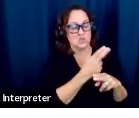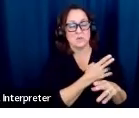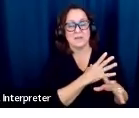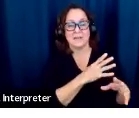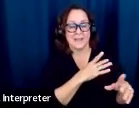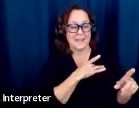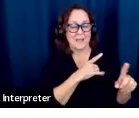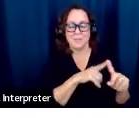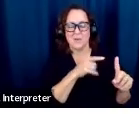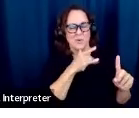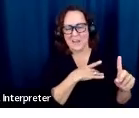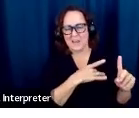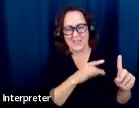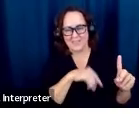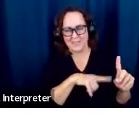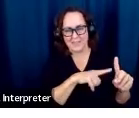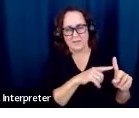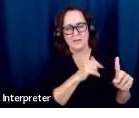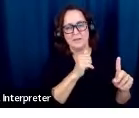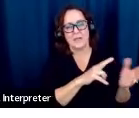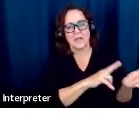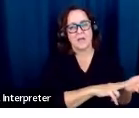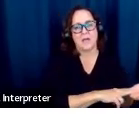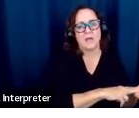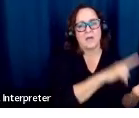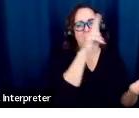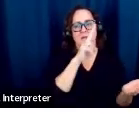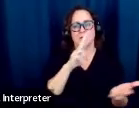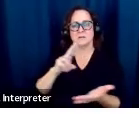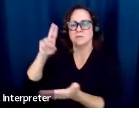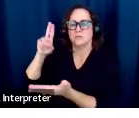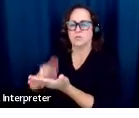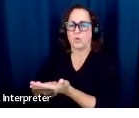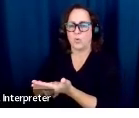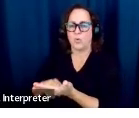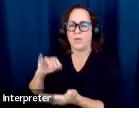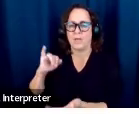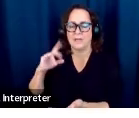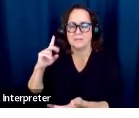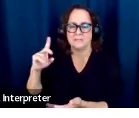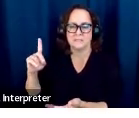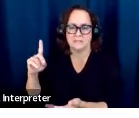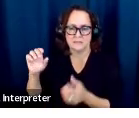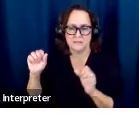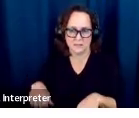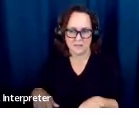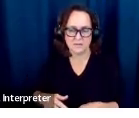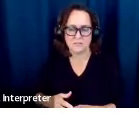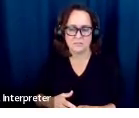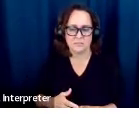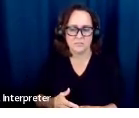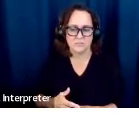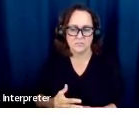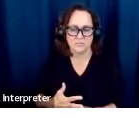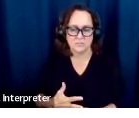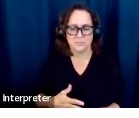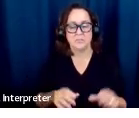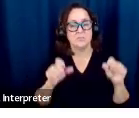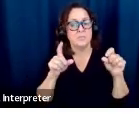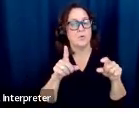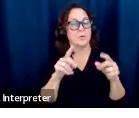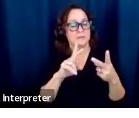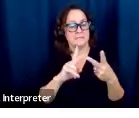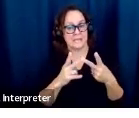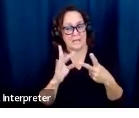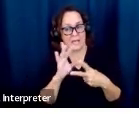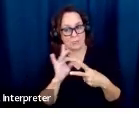it, one option for you is to unenroll from the CSW and enroll in the IDD waiver waiting list. The second option